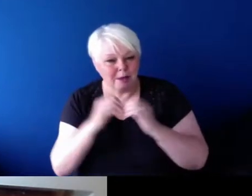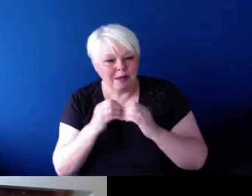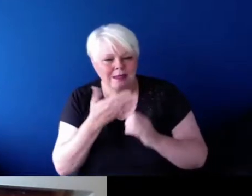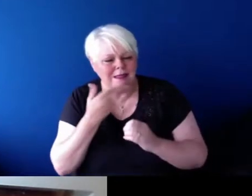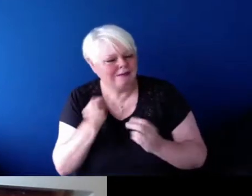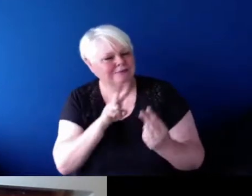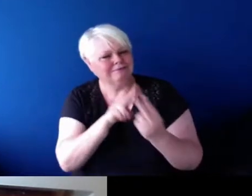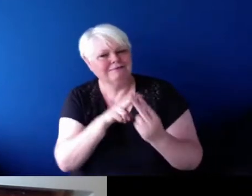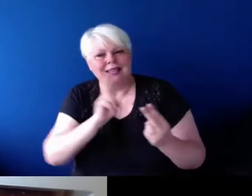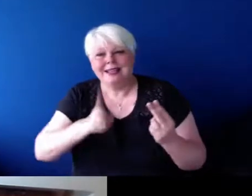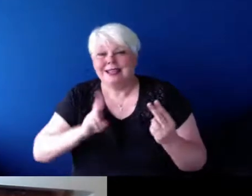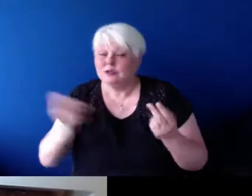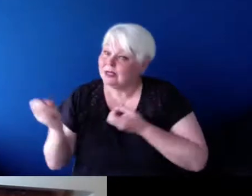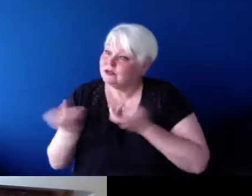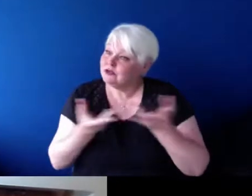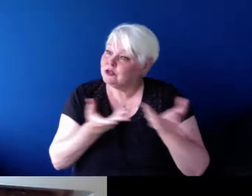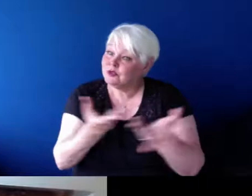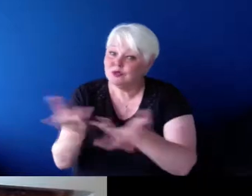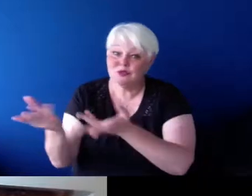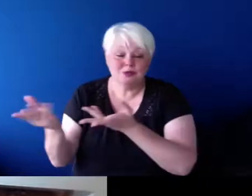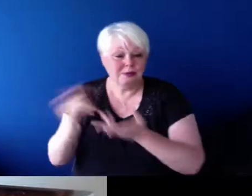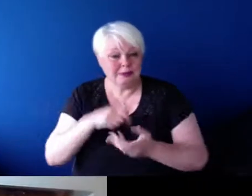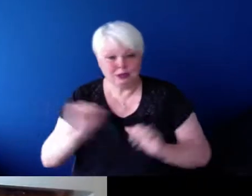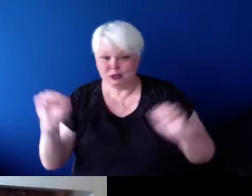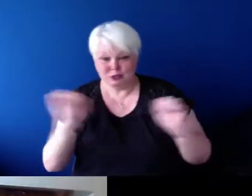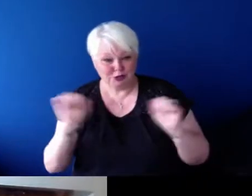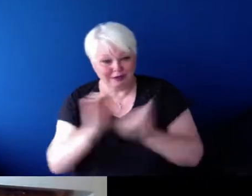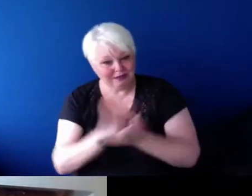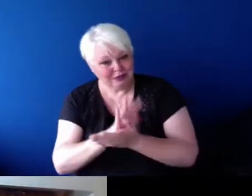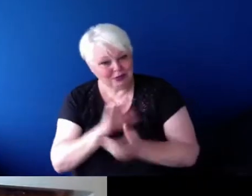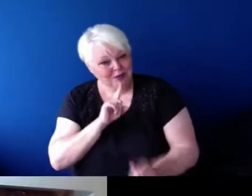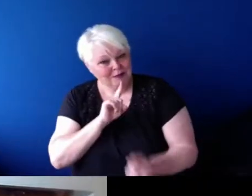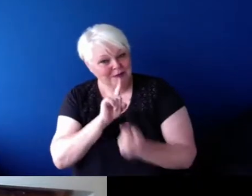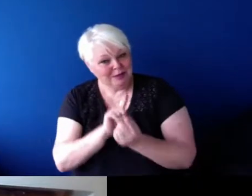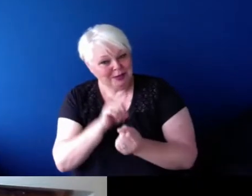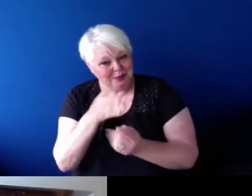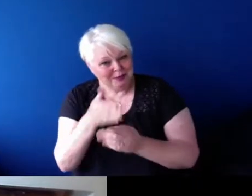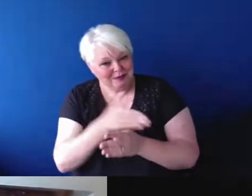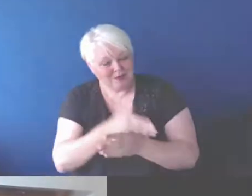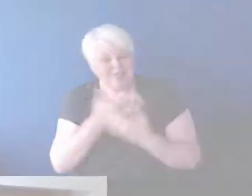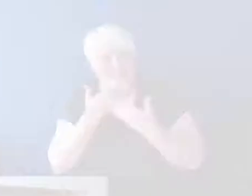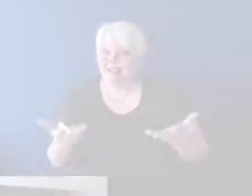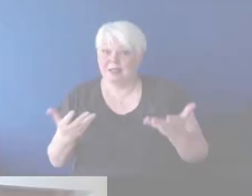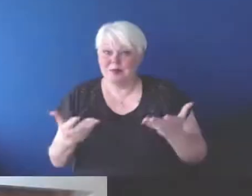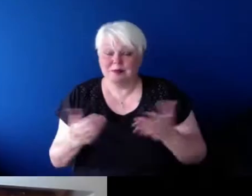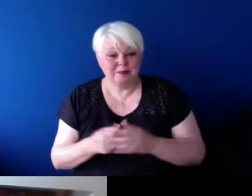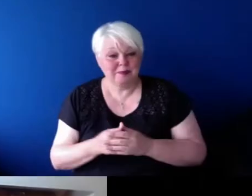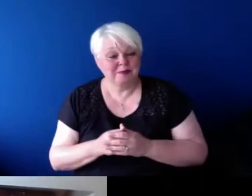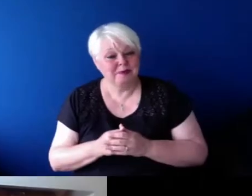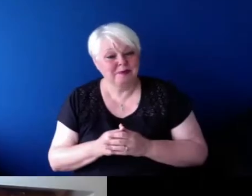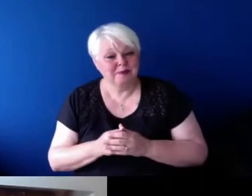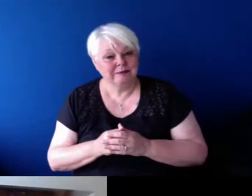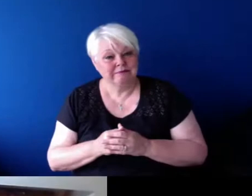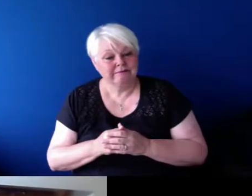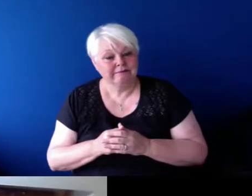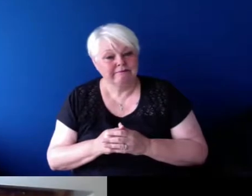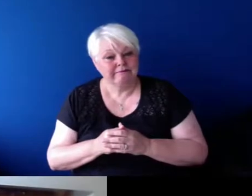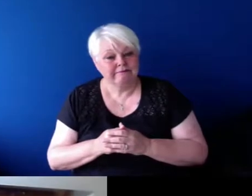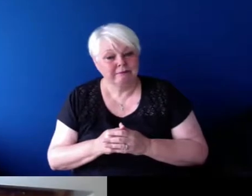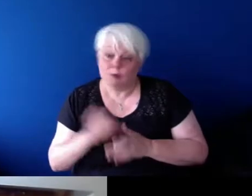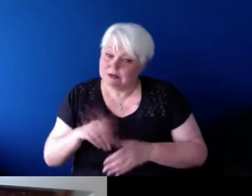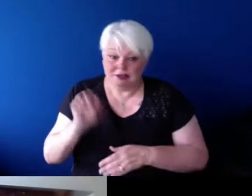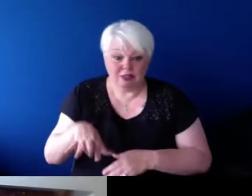and to introduce you to people who haven't had the pleasure before. Thank you very much for your time this evening. How are you? Well, let's begin at the